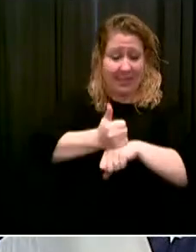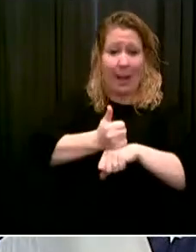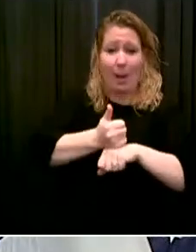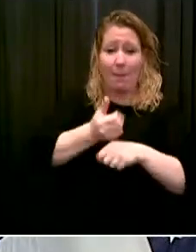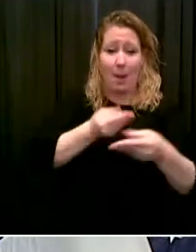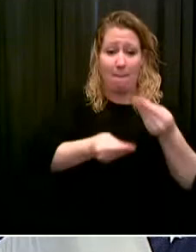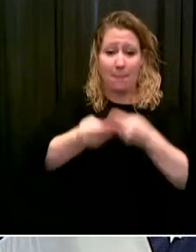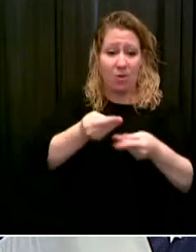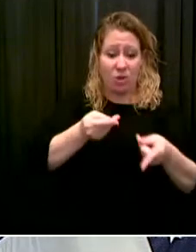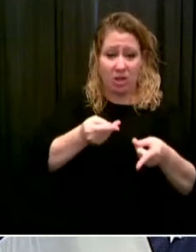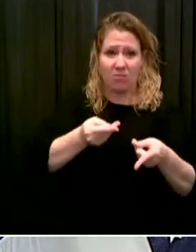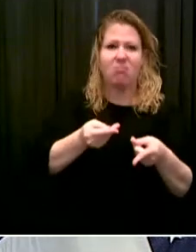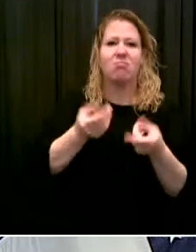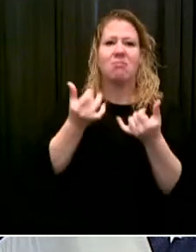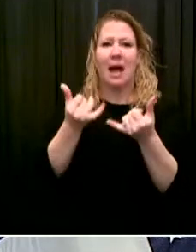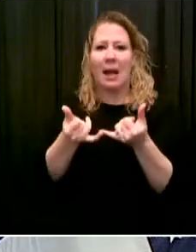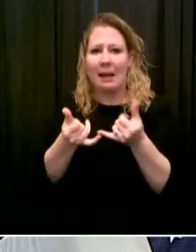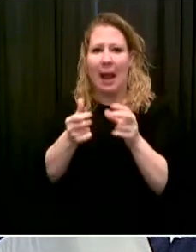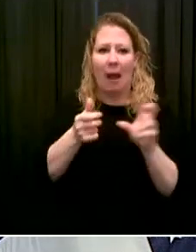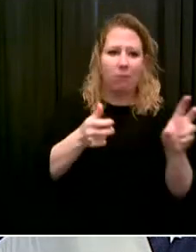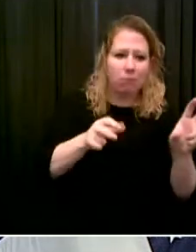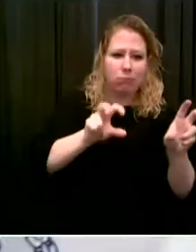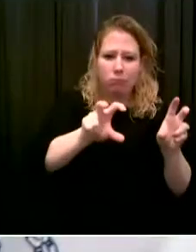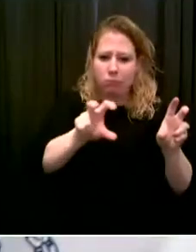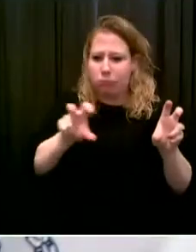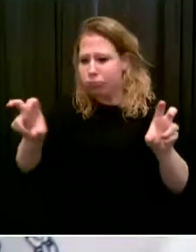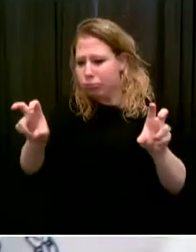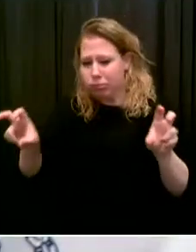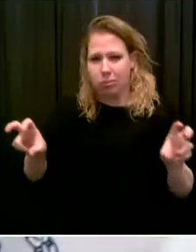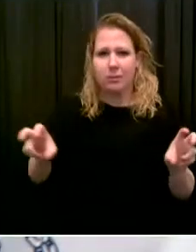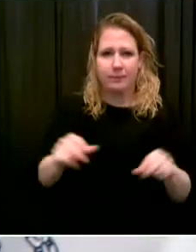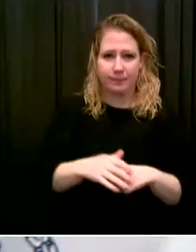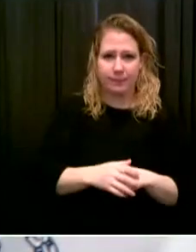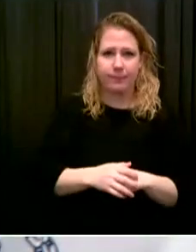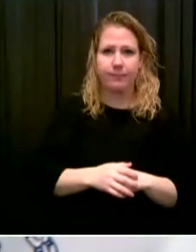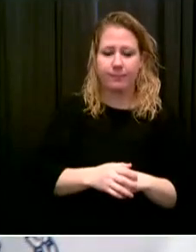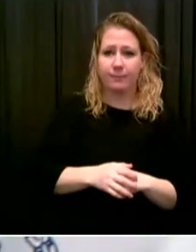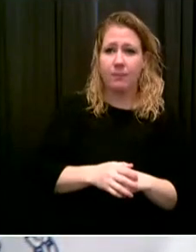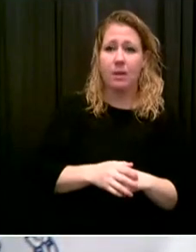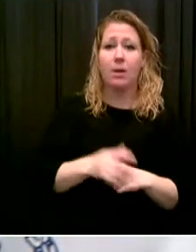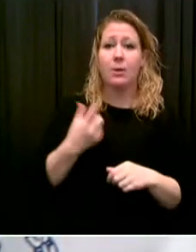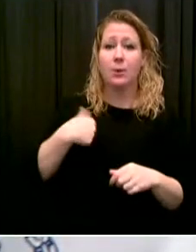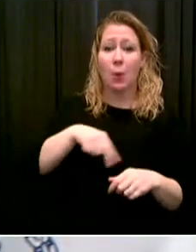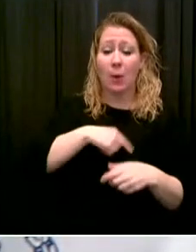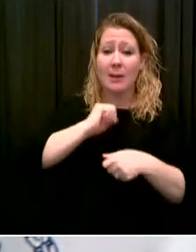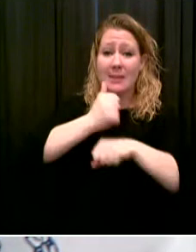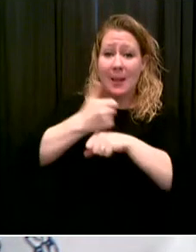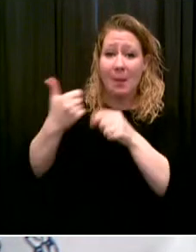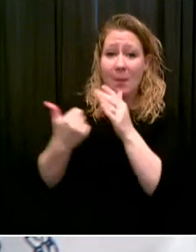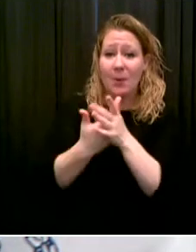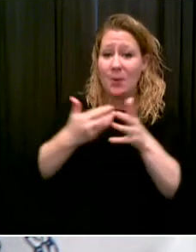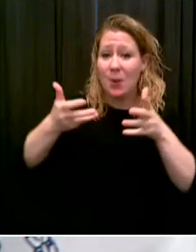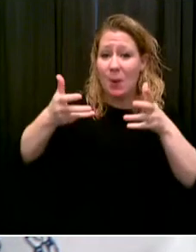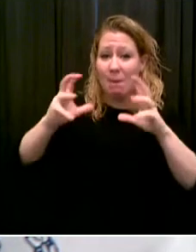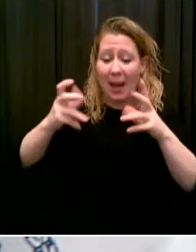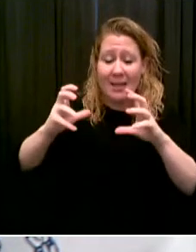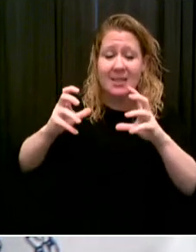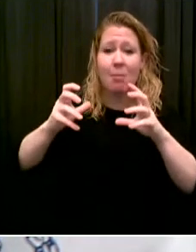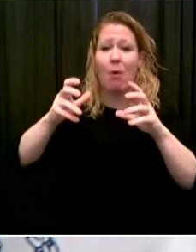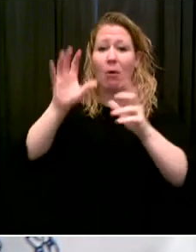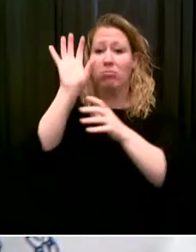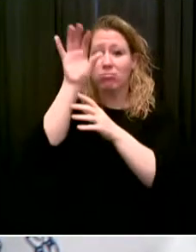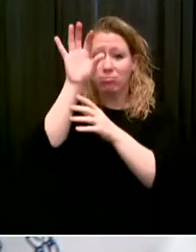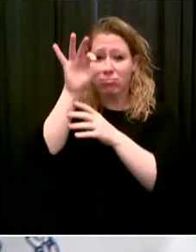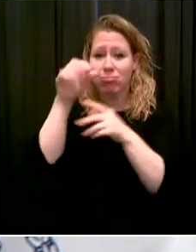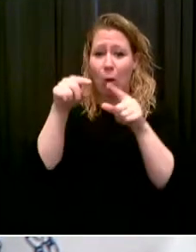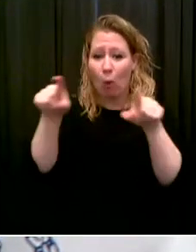on the basketball courts and activating public spaces and even larger planned things that Chauncey Parker in his